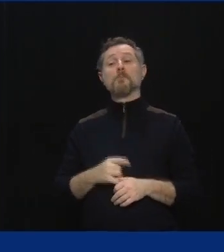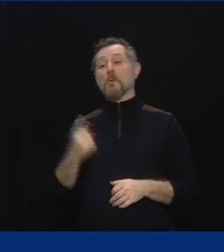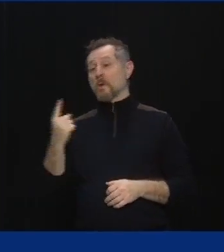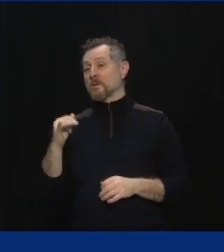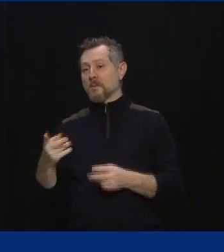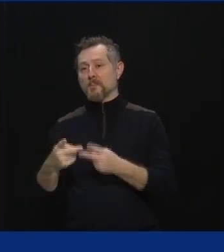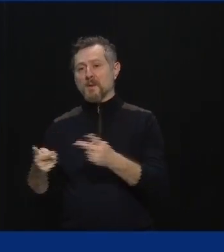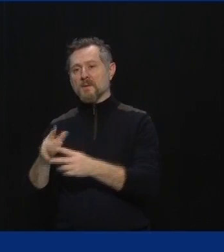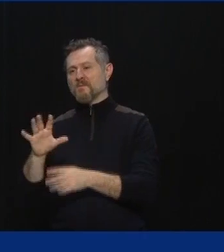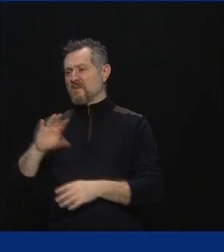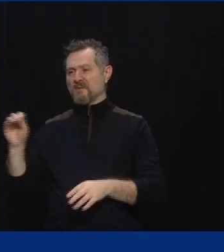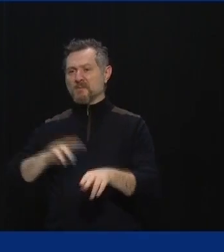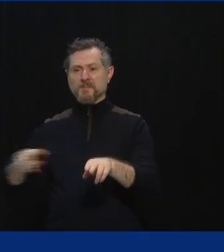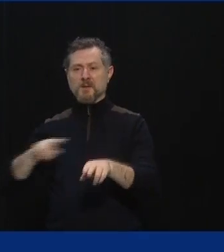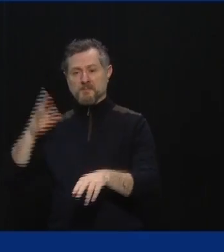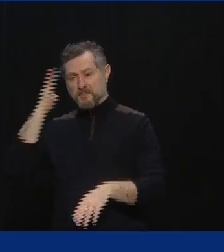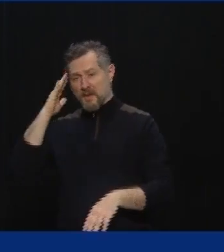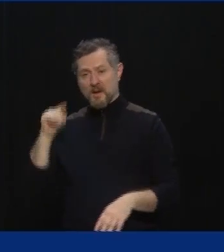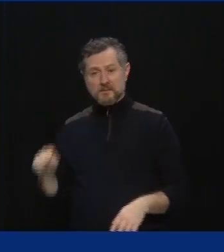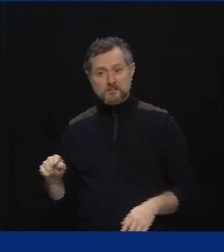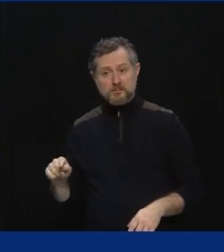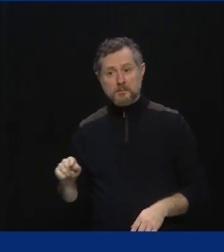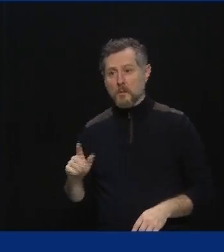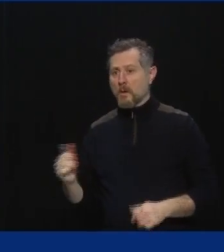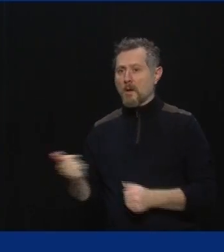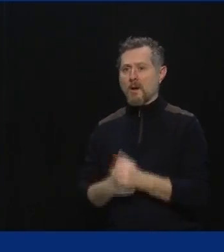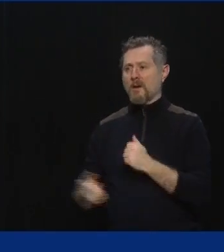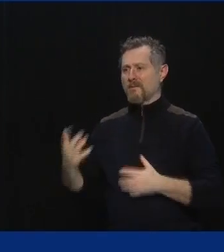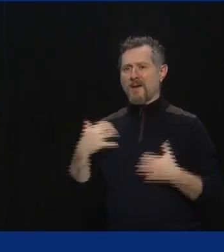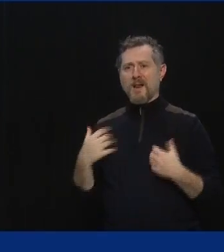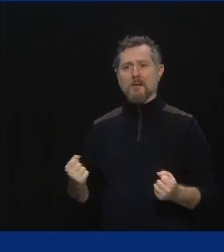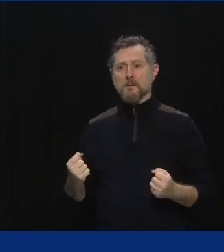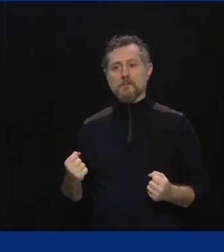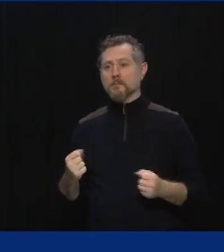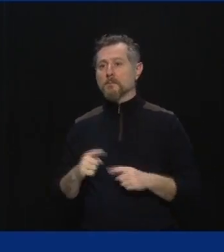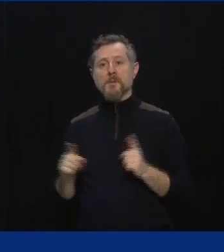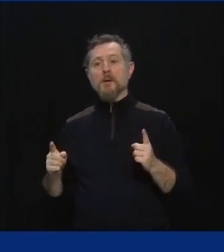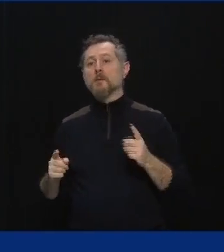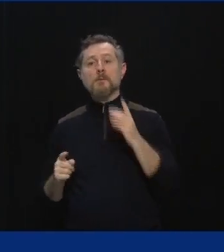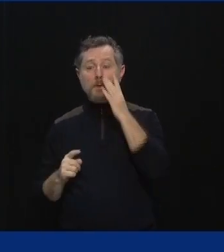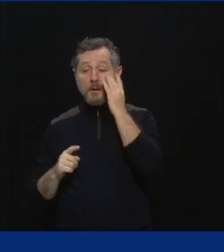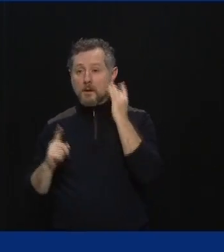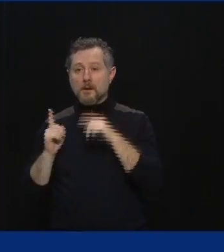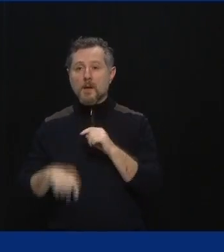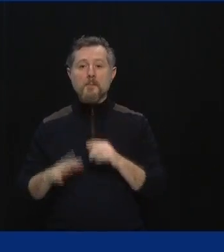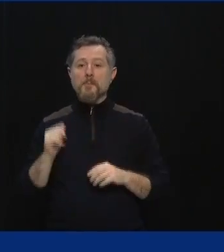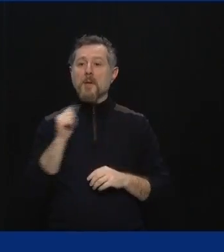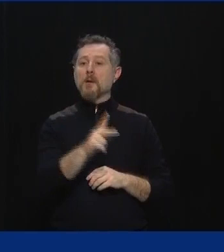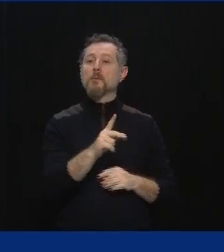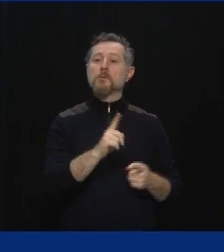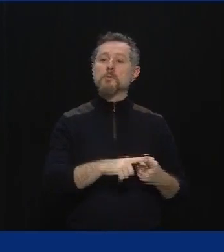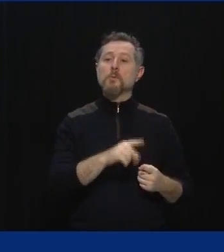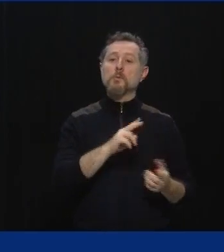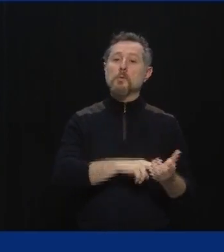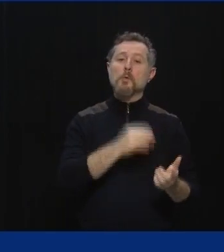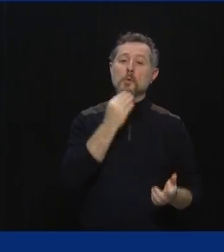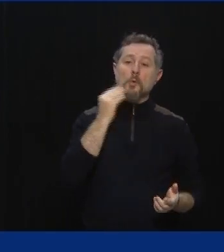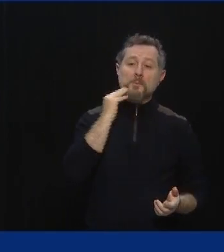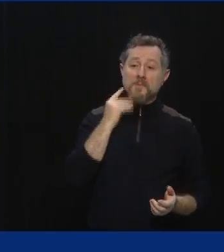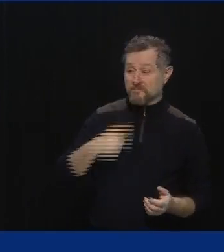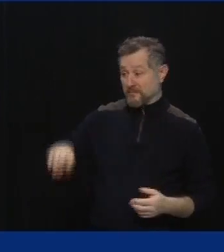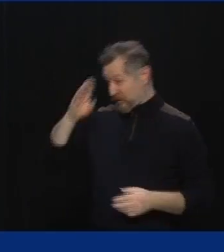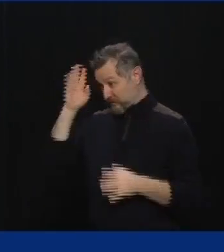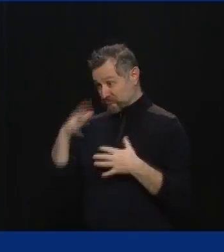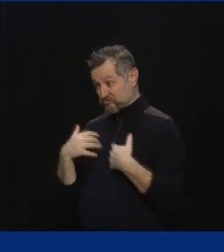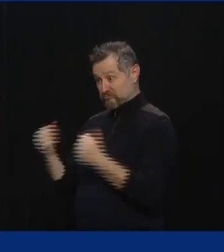50 beds filled with individuals who are completely healthy but could not be returned to a long care skilled facility or a nursing home